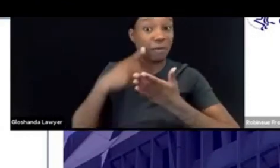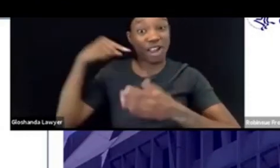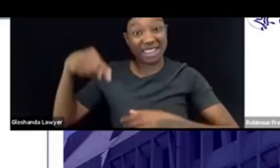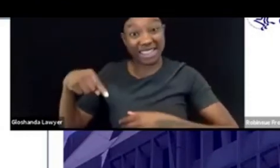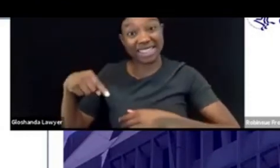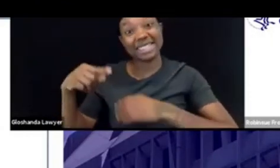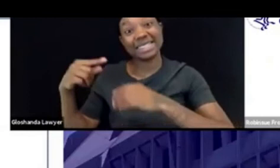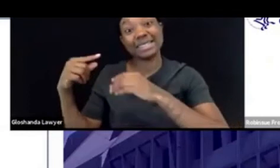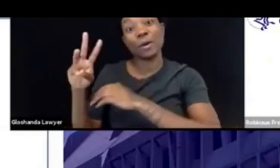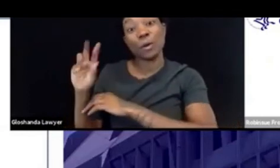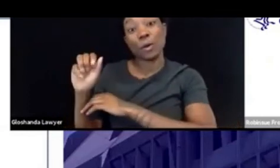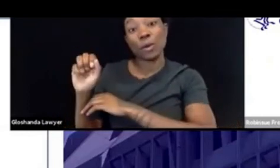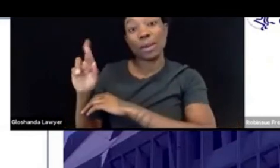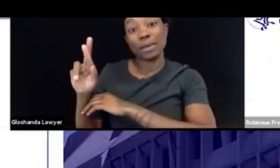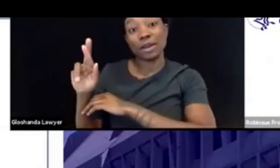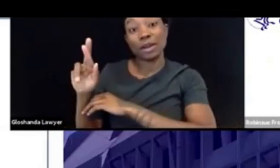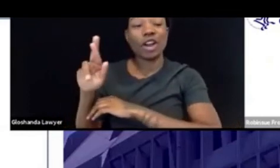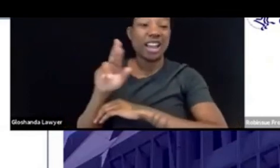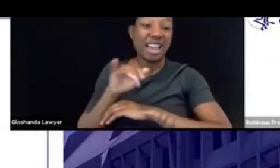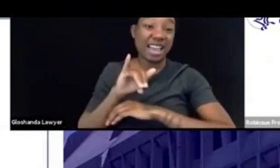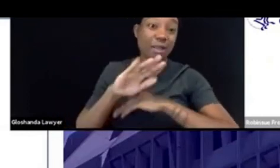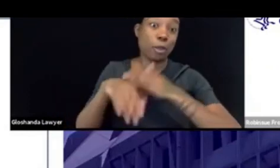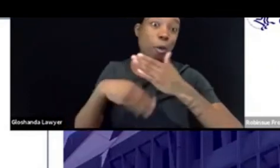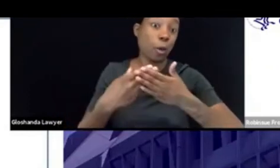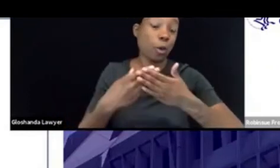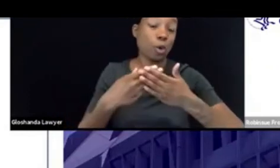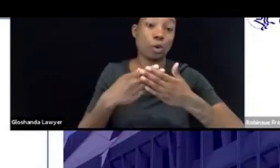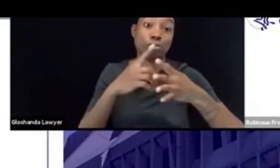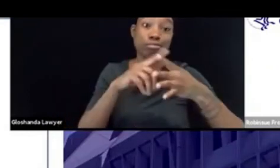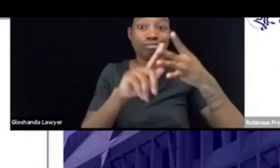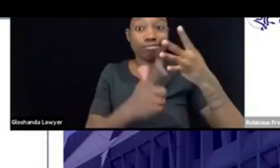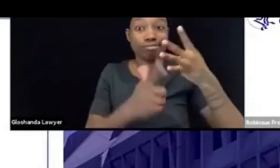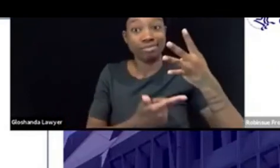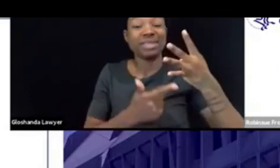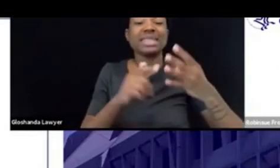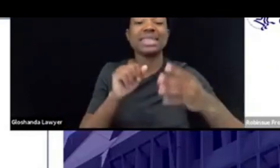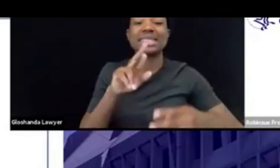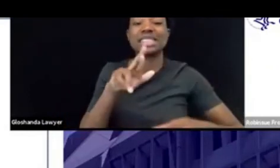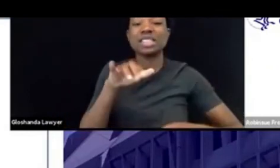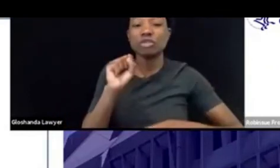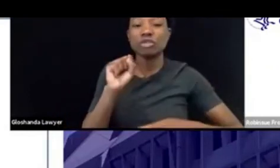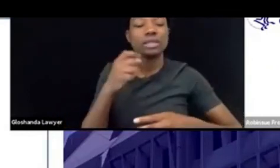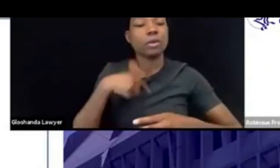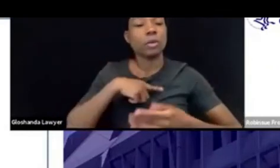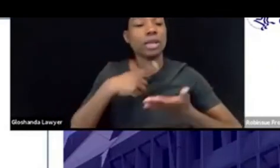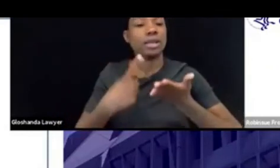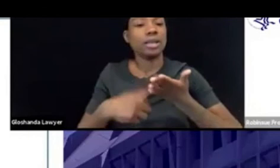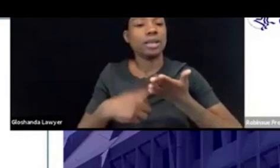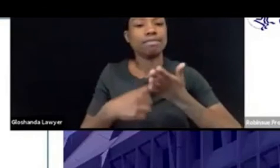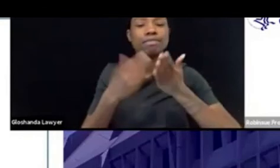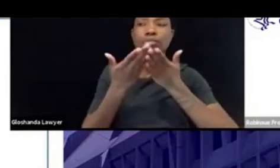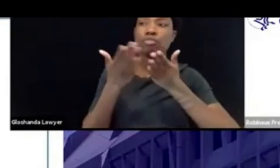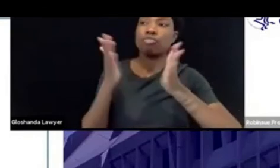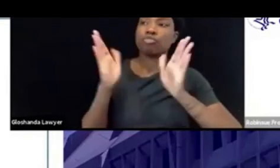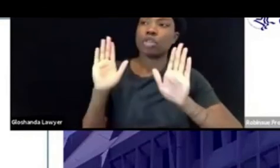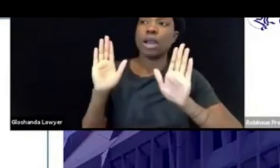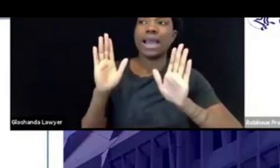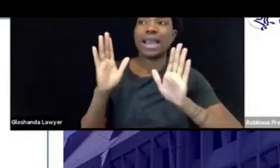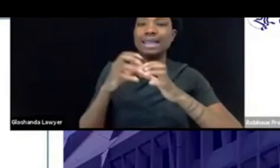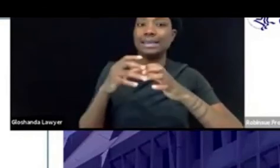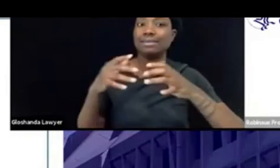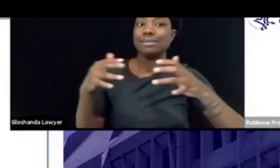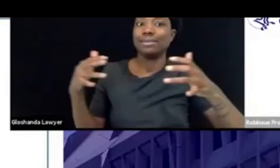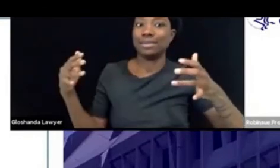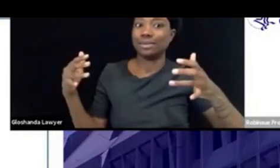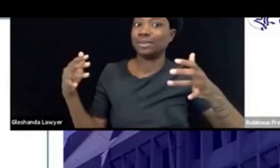the series of how broad and expansive vulnerable populations